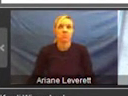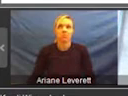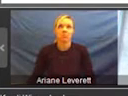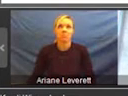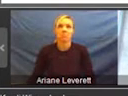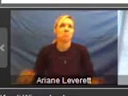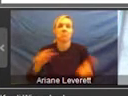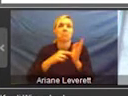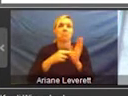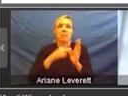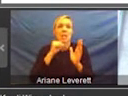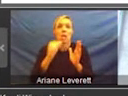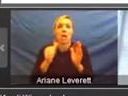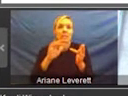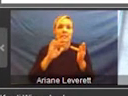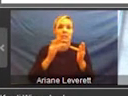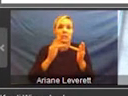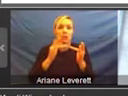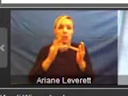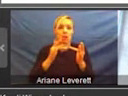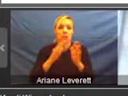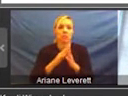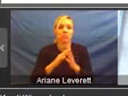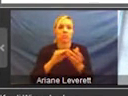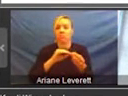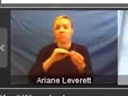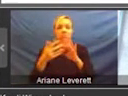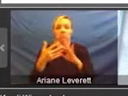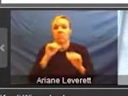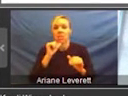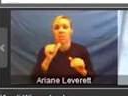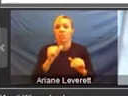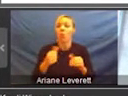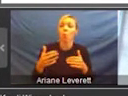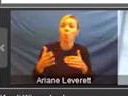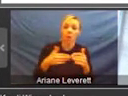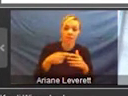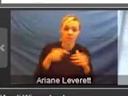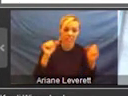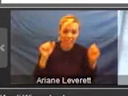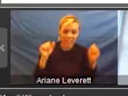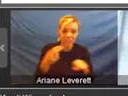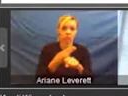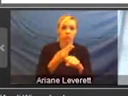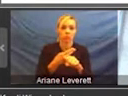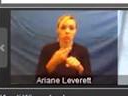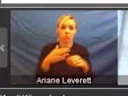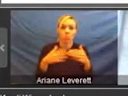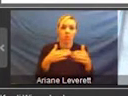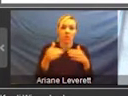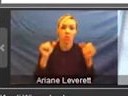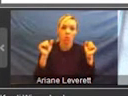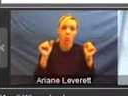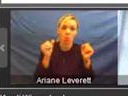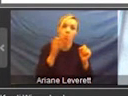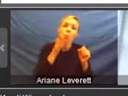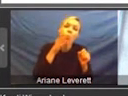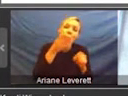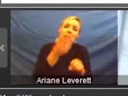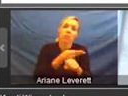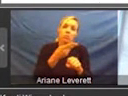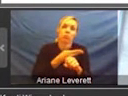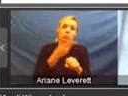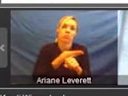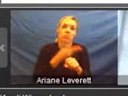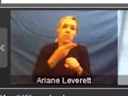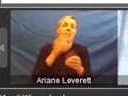anything online, but as long as it is what people actually can use and will use, especially on a longer term, then that is innovative. This is